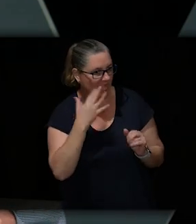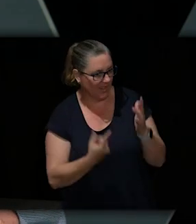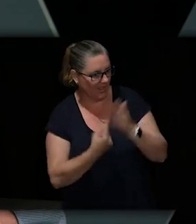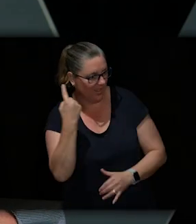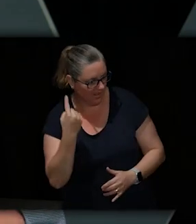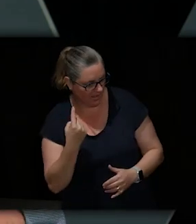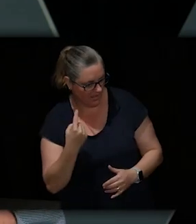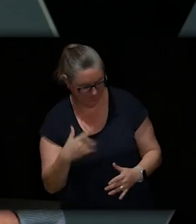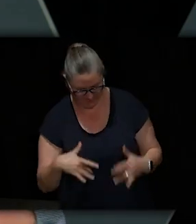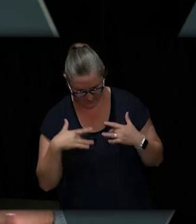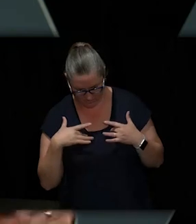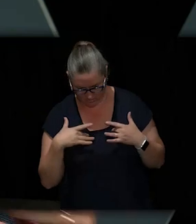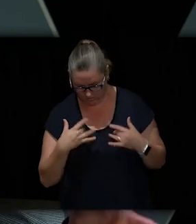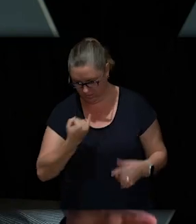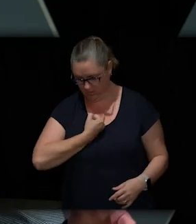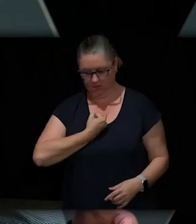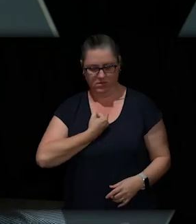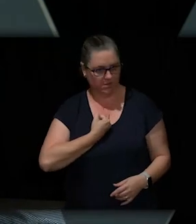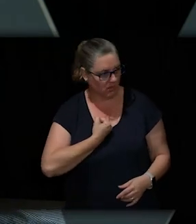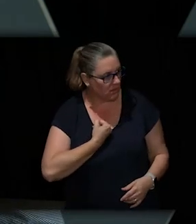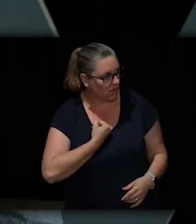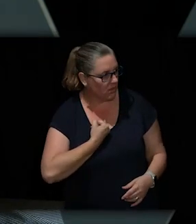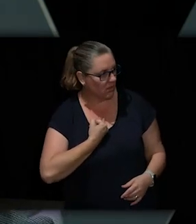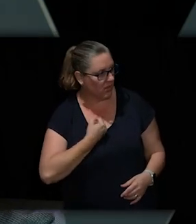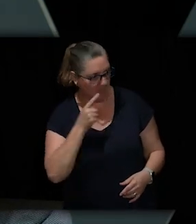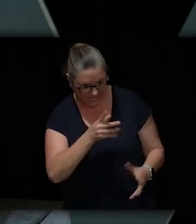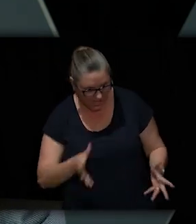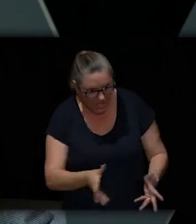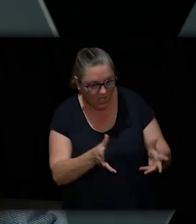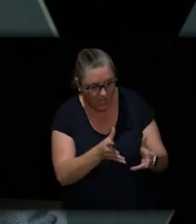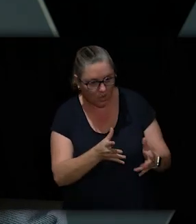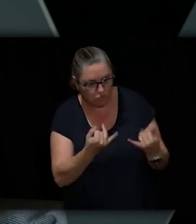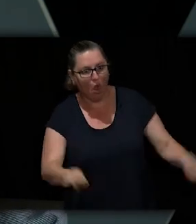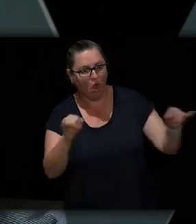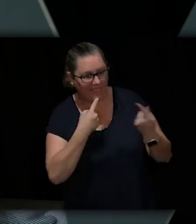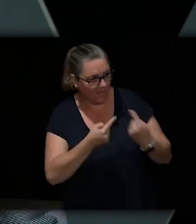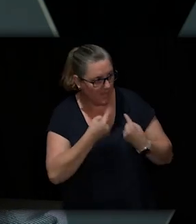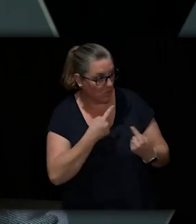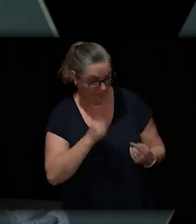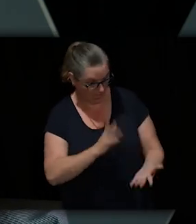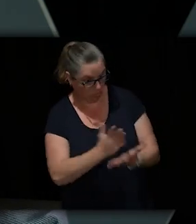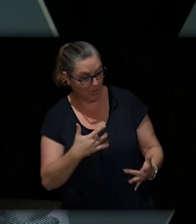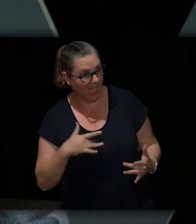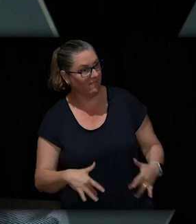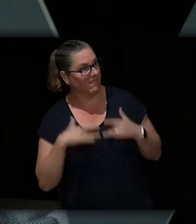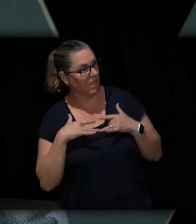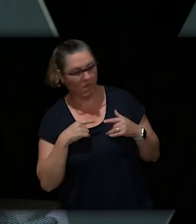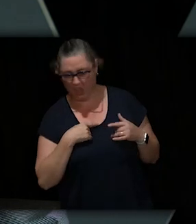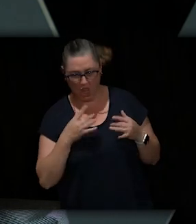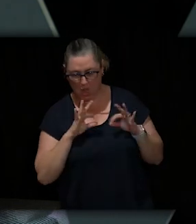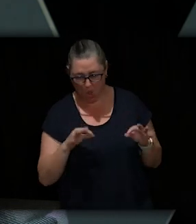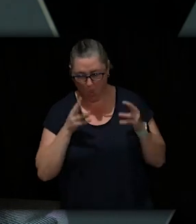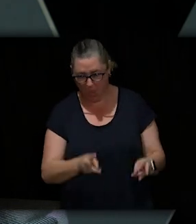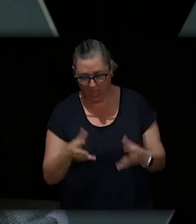my God, I've just been pushing bad information. But I truly thought that there was no way that America would elect